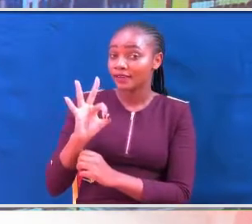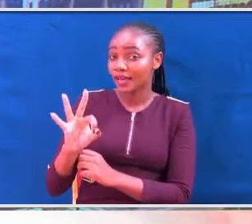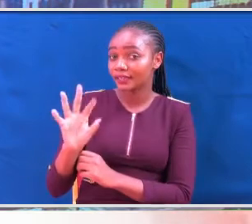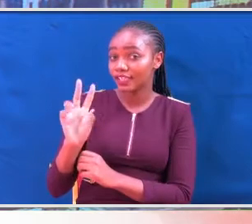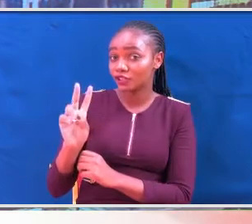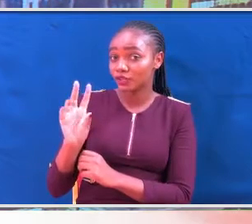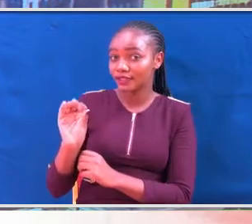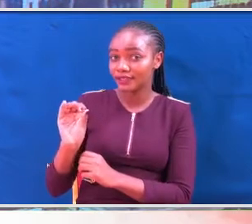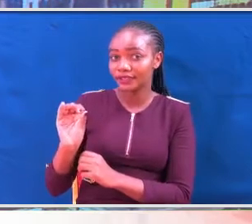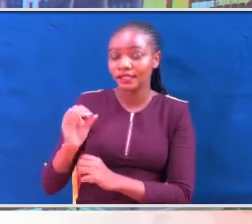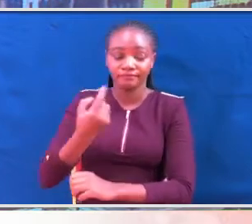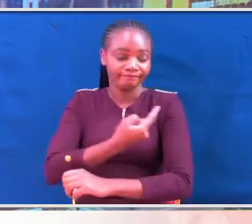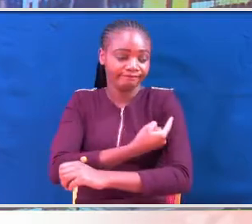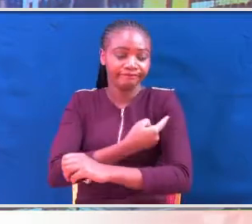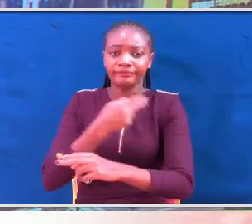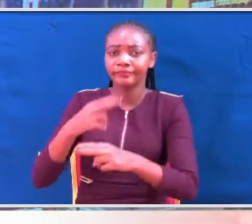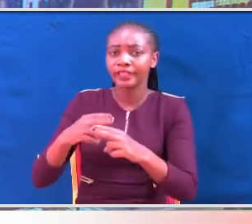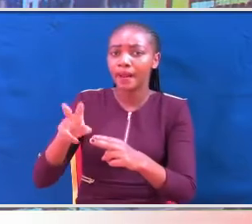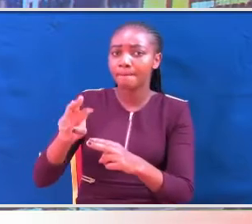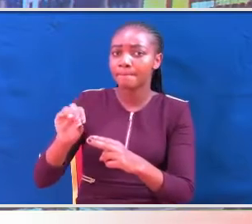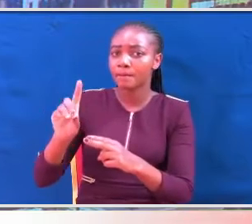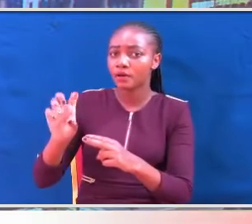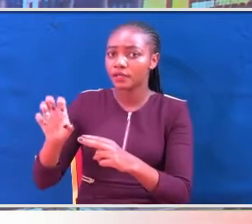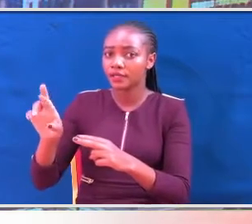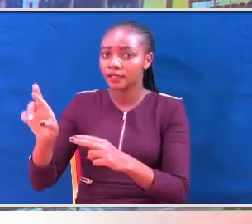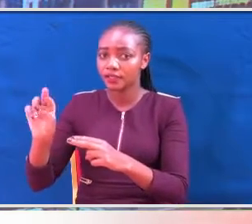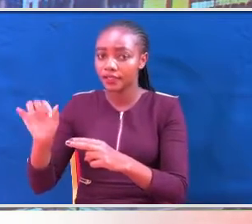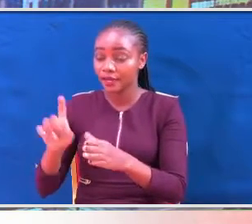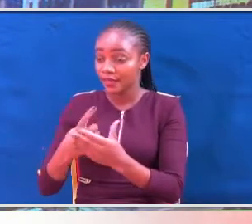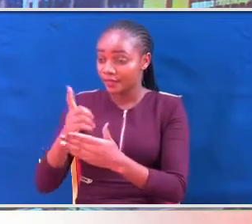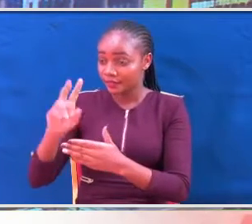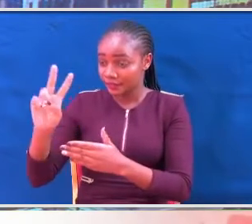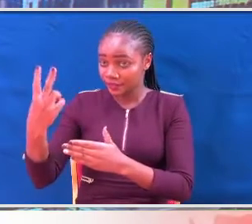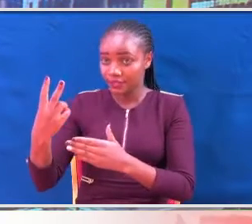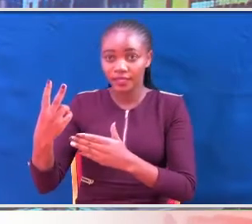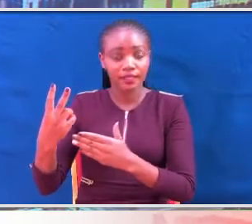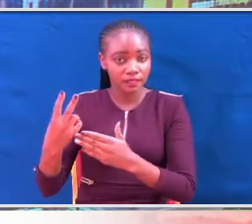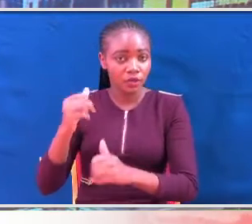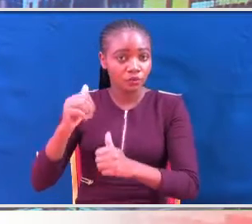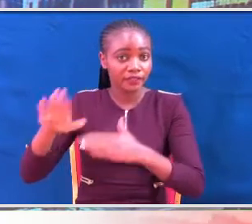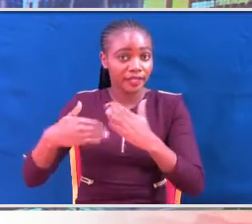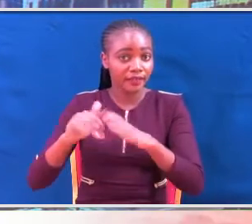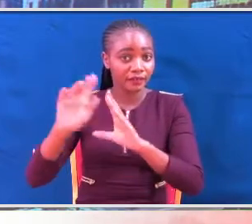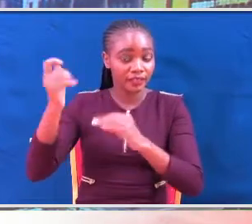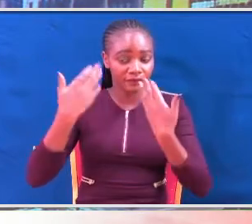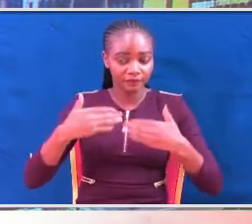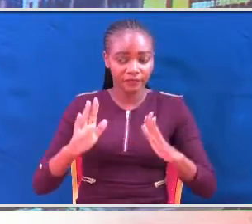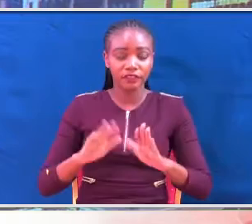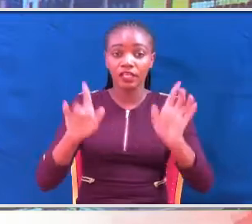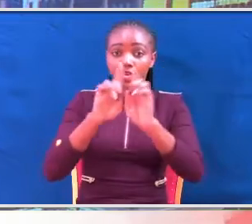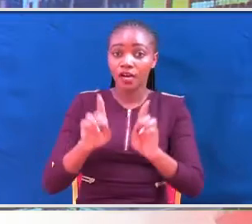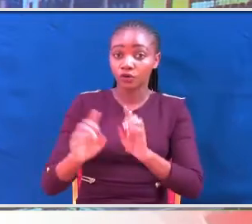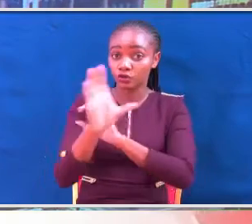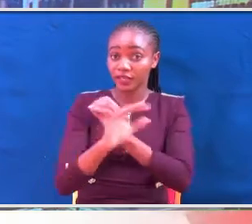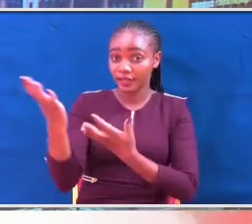880,320 doses of the Moderna vaccine. This is the second batch of the Moderna vaccine to arrive in the country, as the country hopes